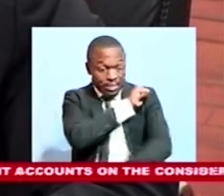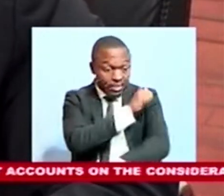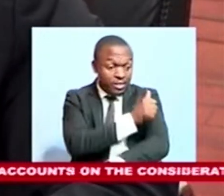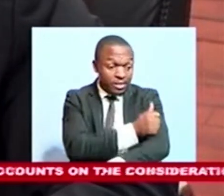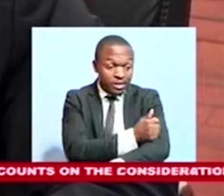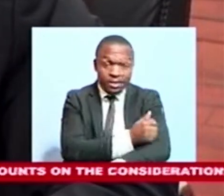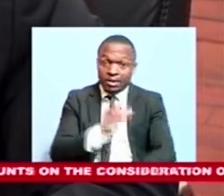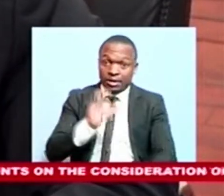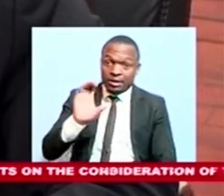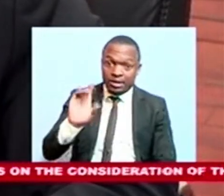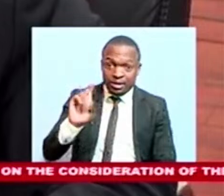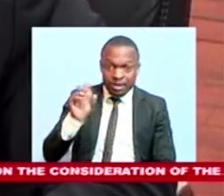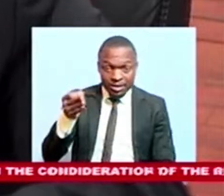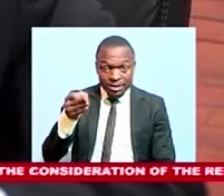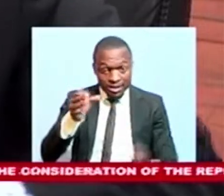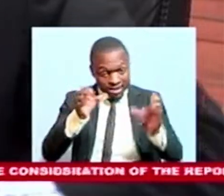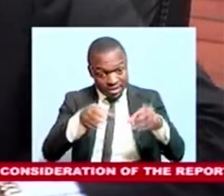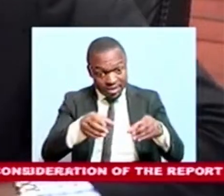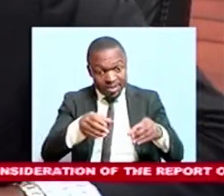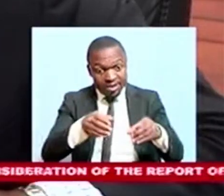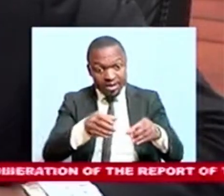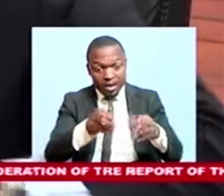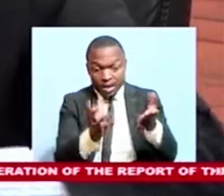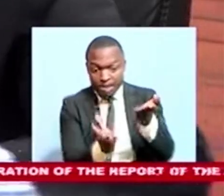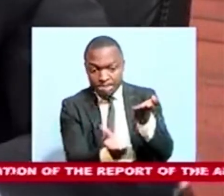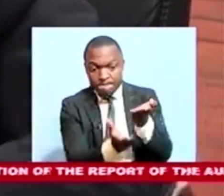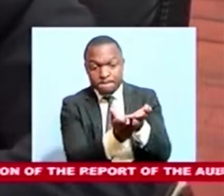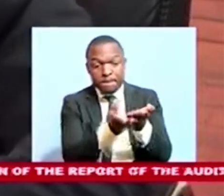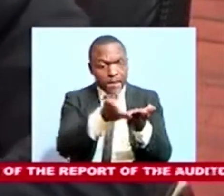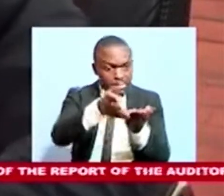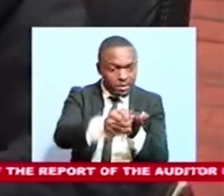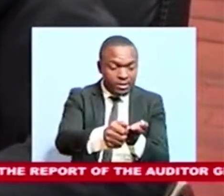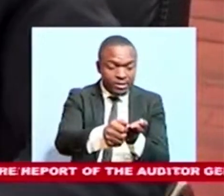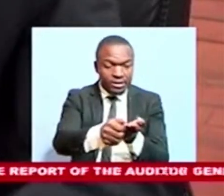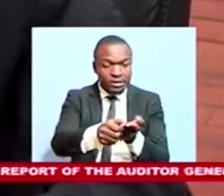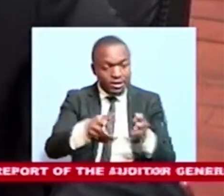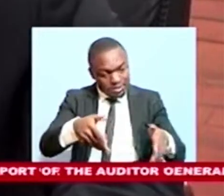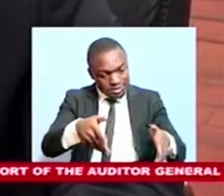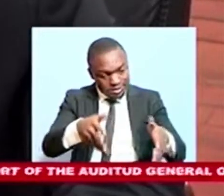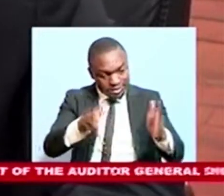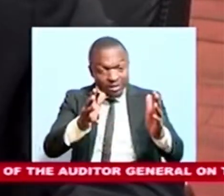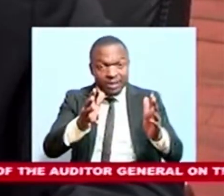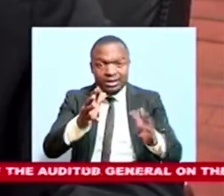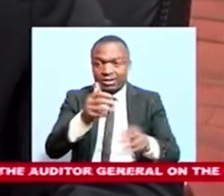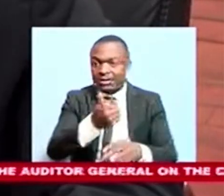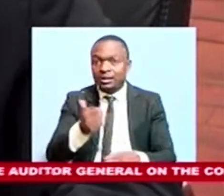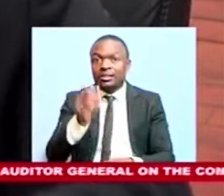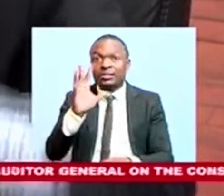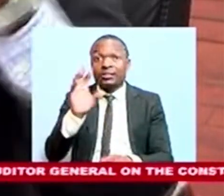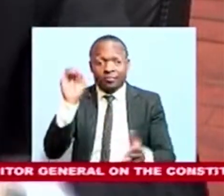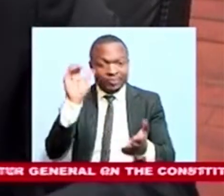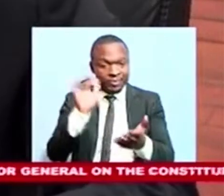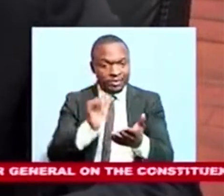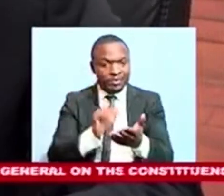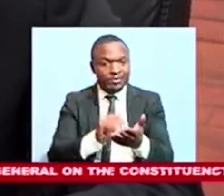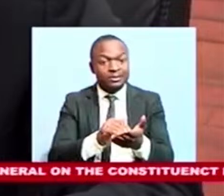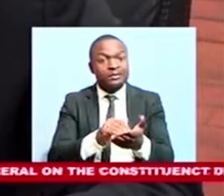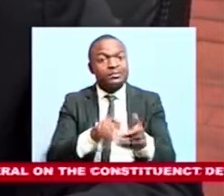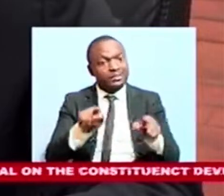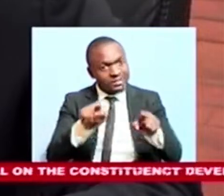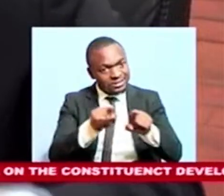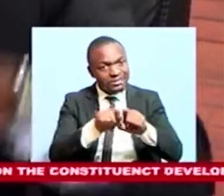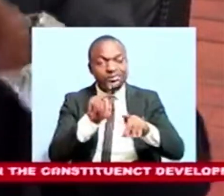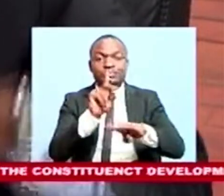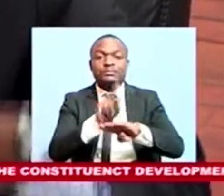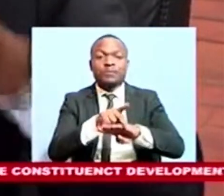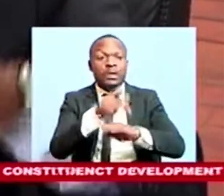CDF committee or anywhere that attached that no, we authorize another 50,000 to the area contract.